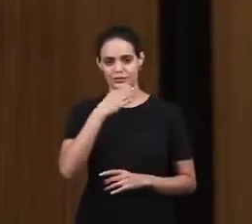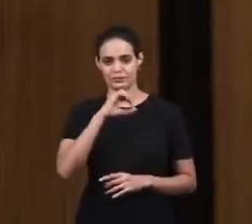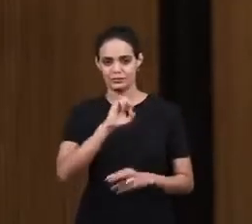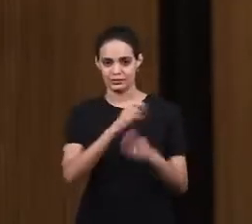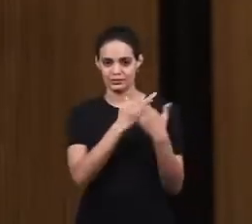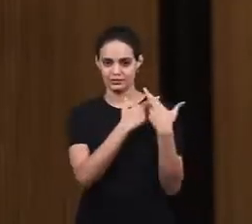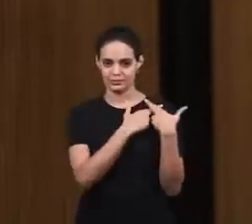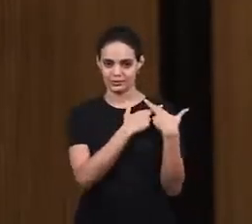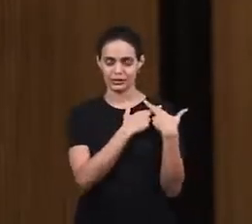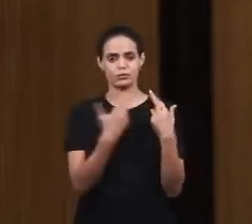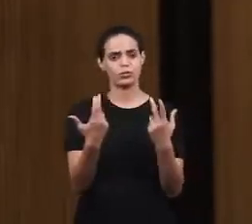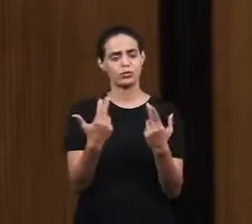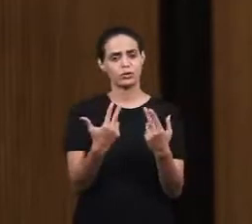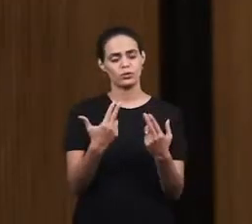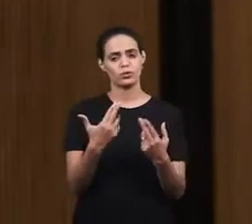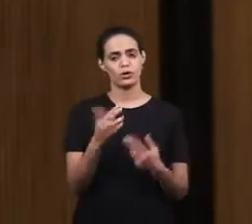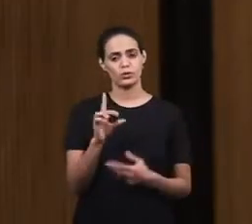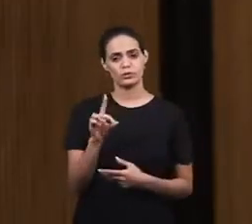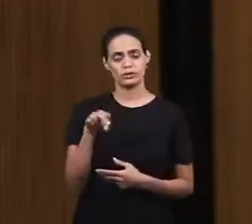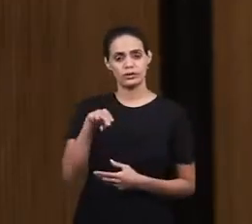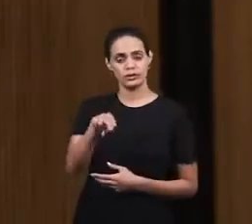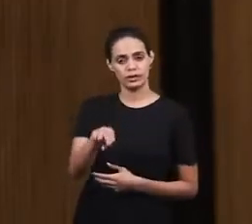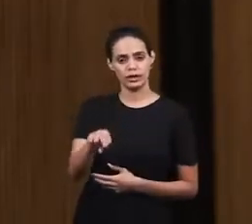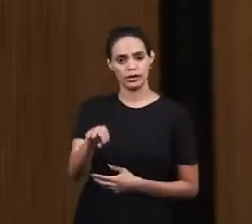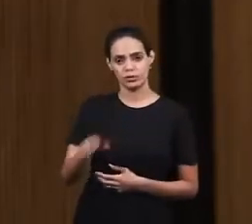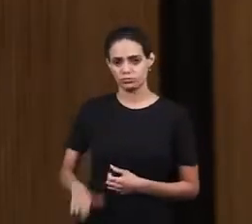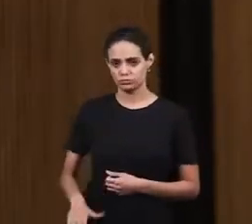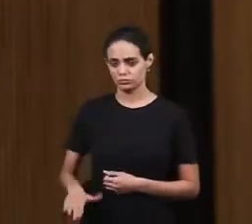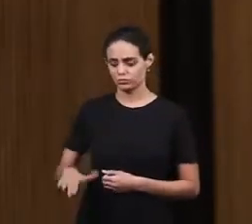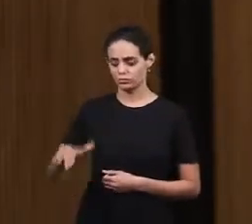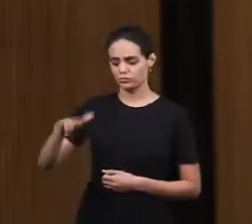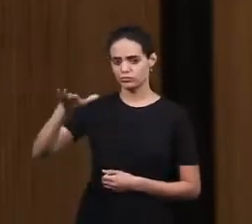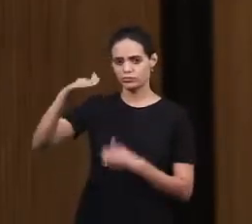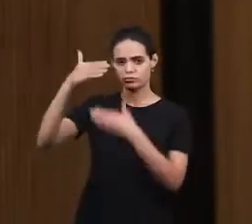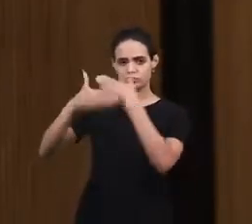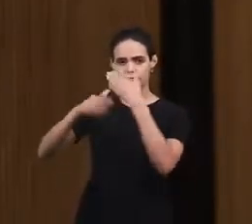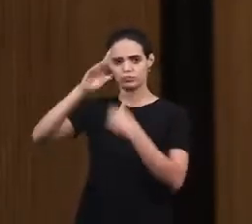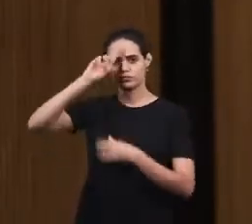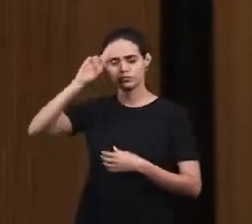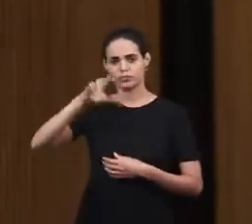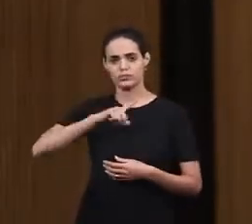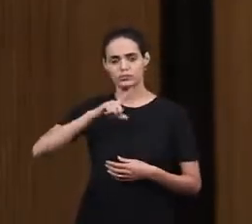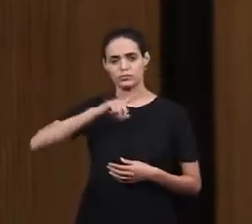In the same way that Daniel grew in the presence of the Lord, and he had faith,